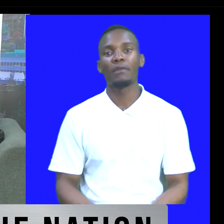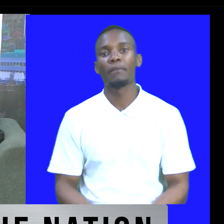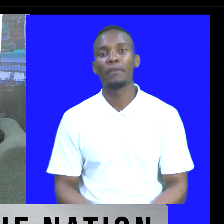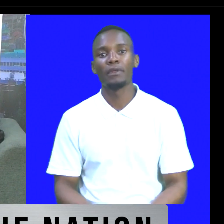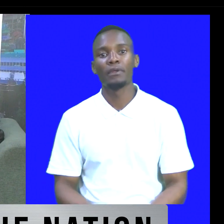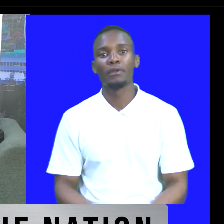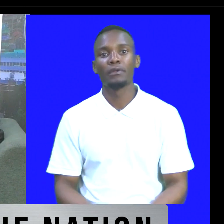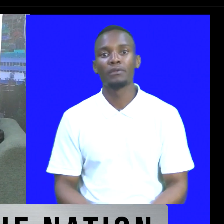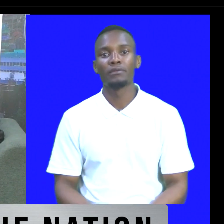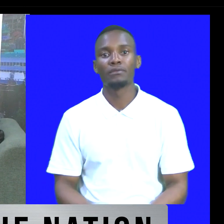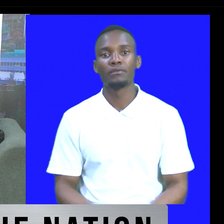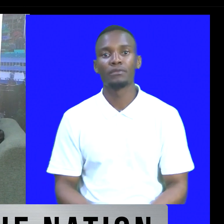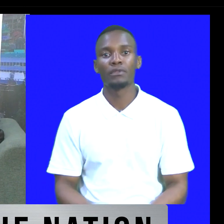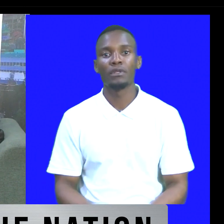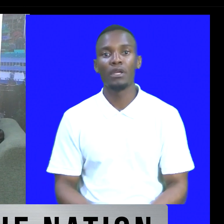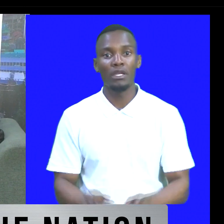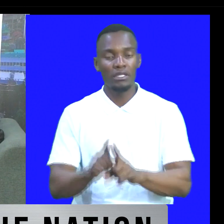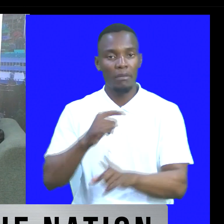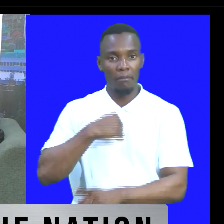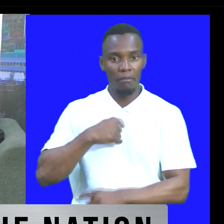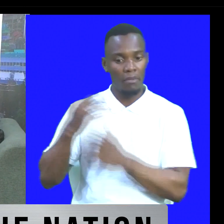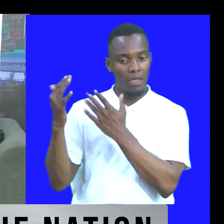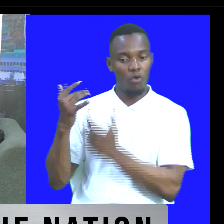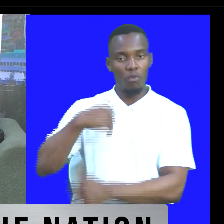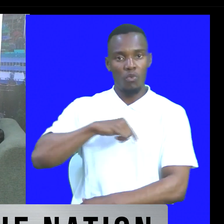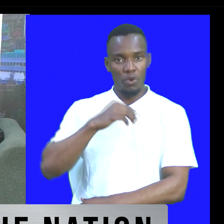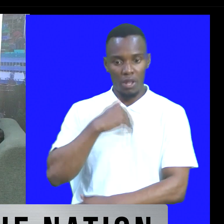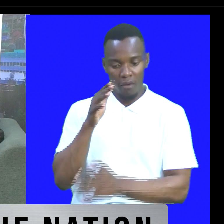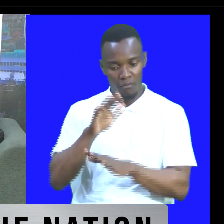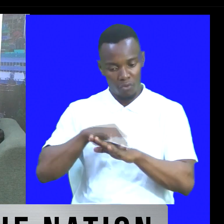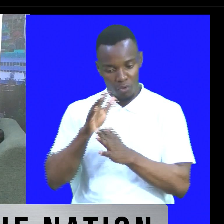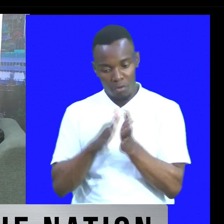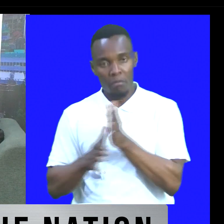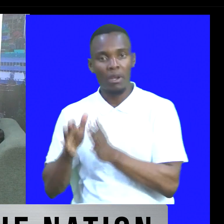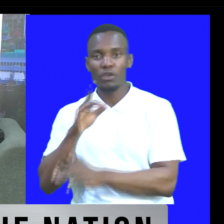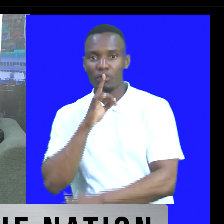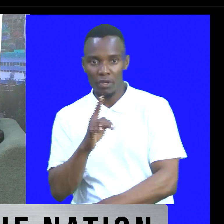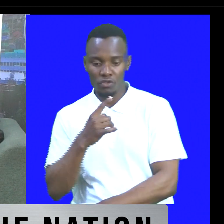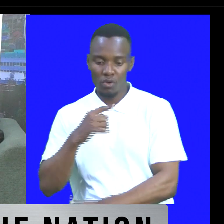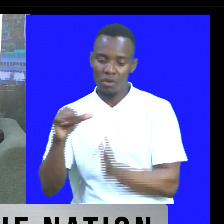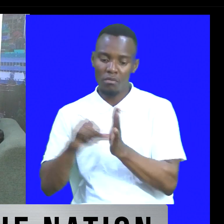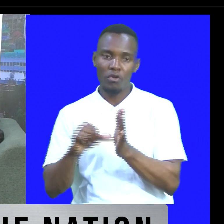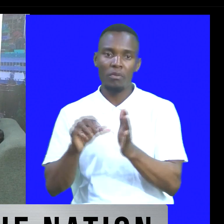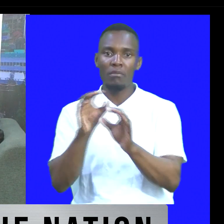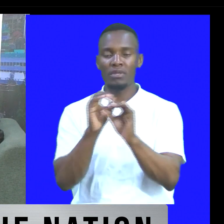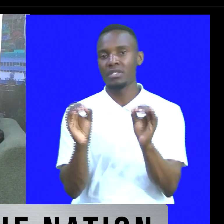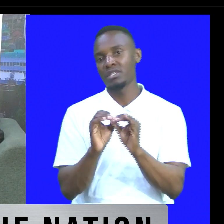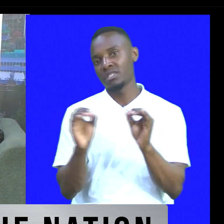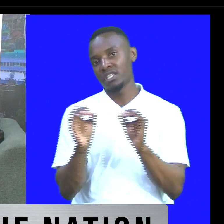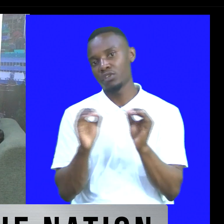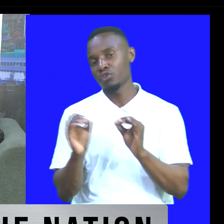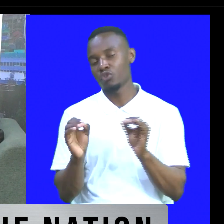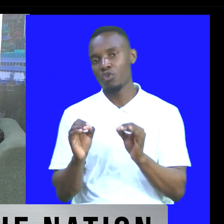for peace. Let's hope there's going to be organization to ensure that there's no problem in terms Yeah. of